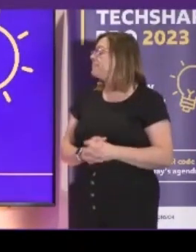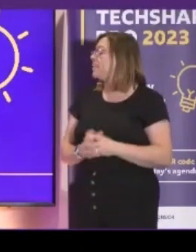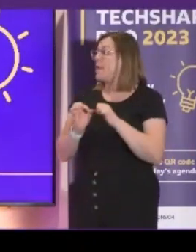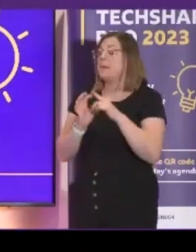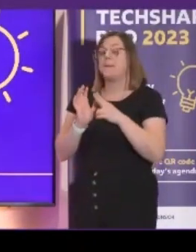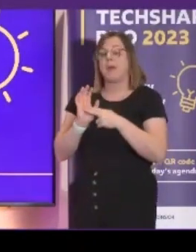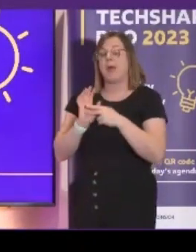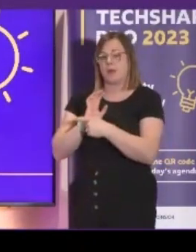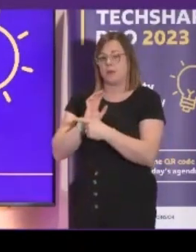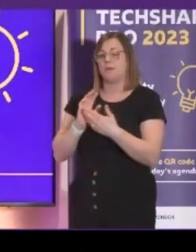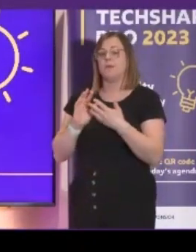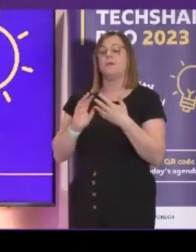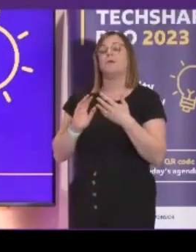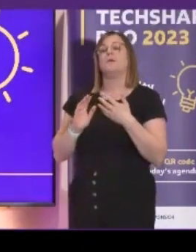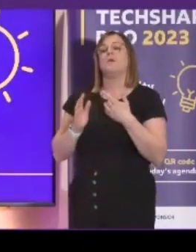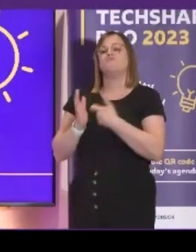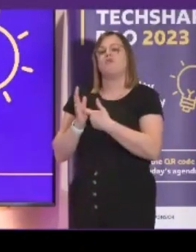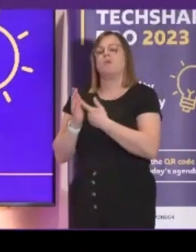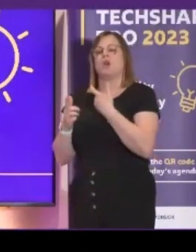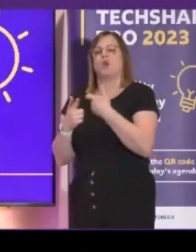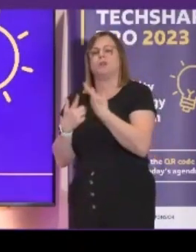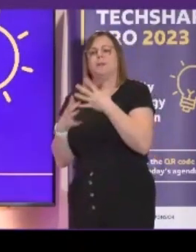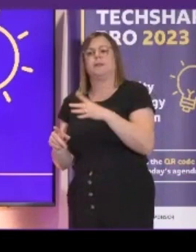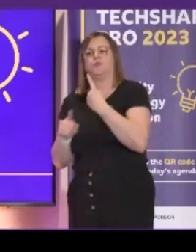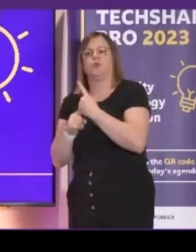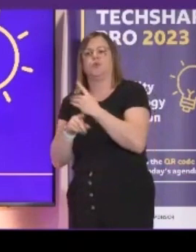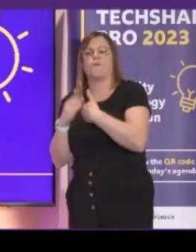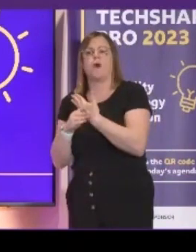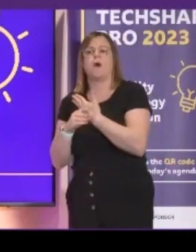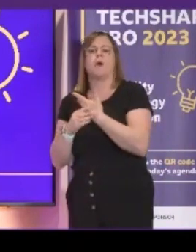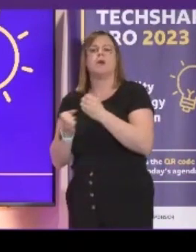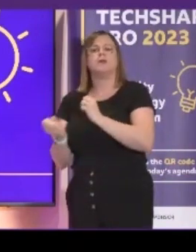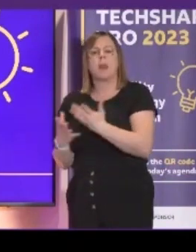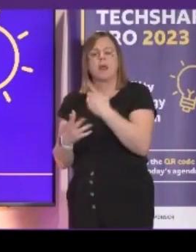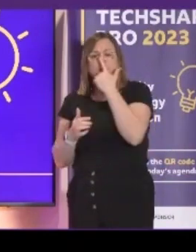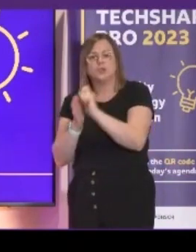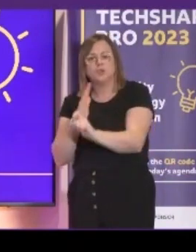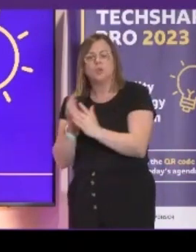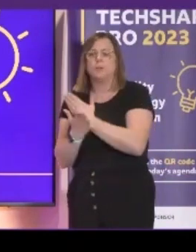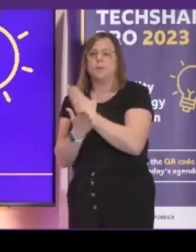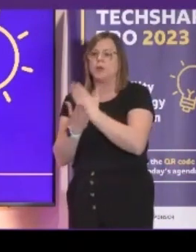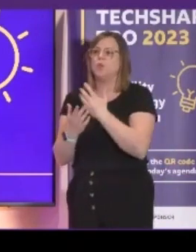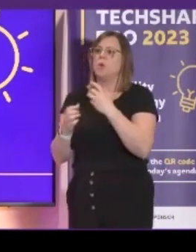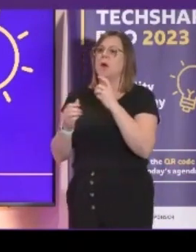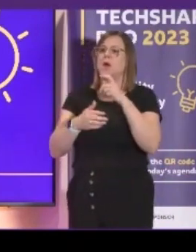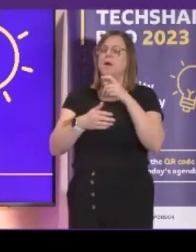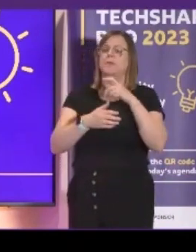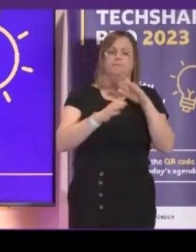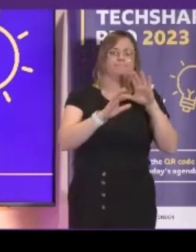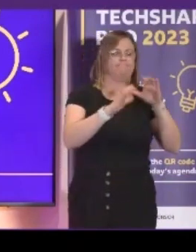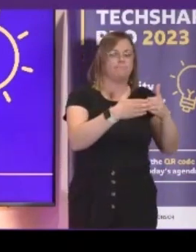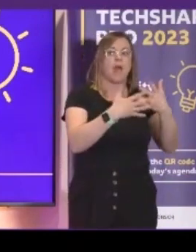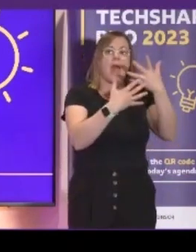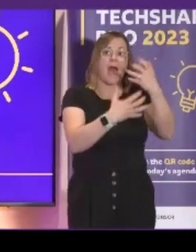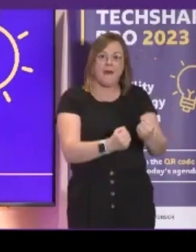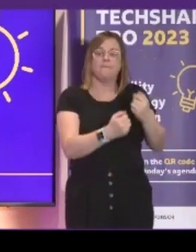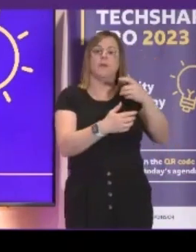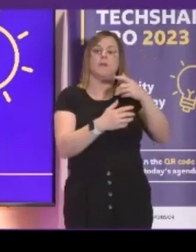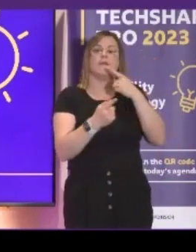Ben, Rory and Kirsty have touched on what suppliers can do to give buyers the info they need at the